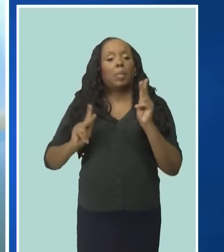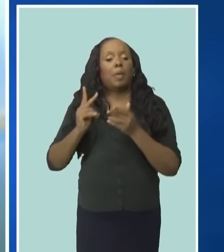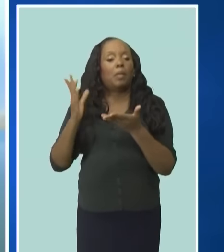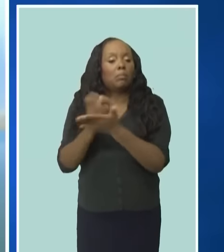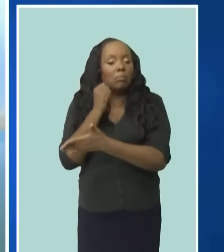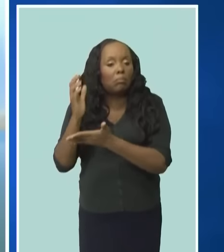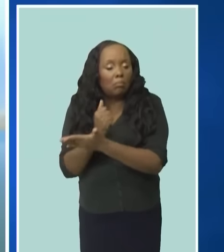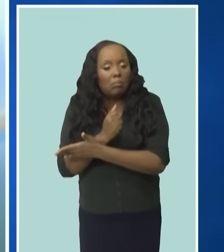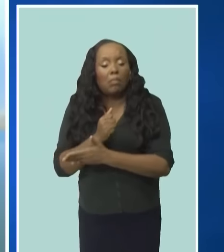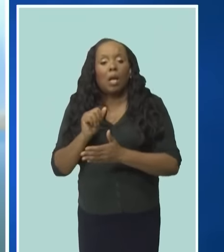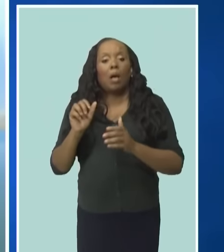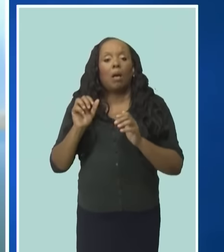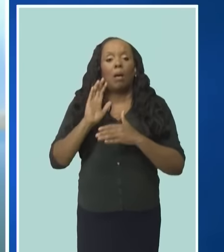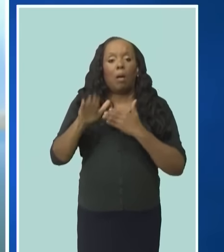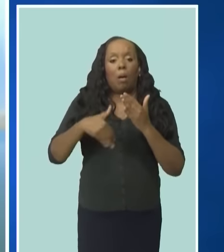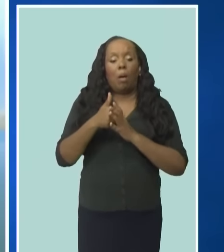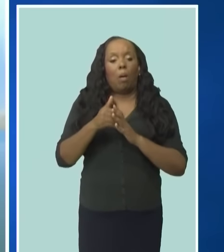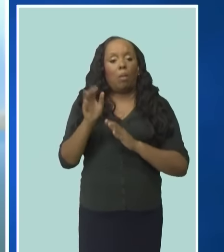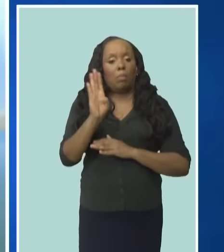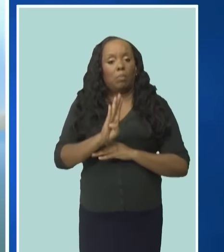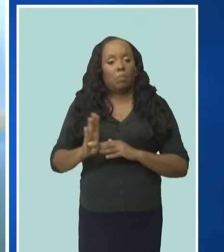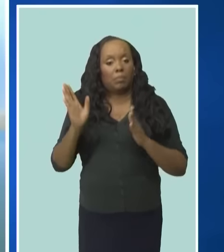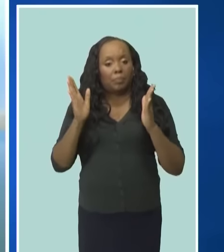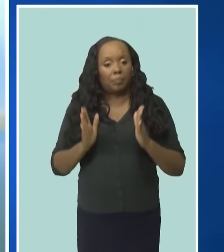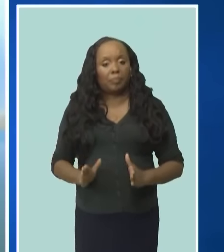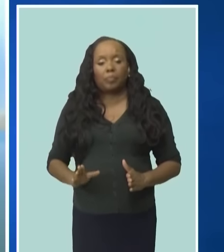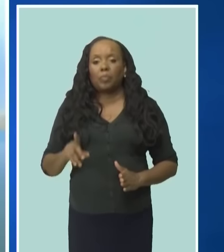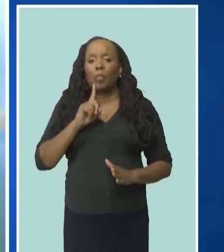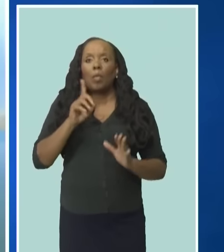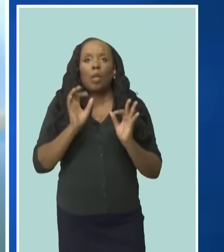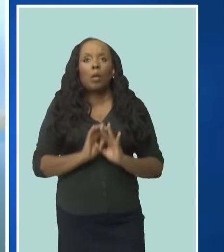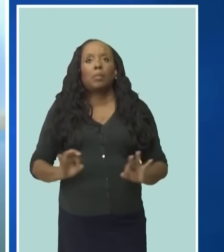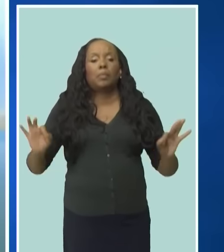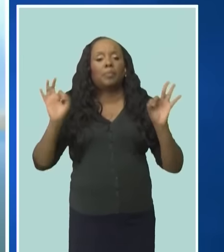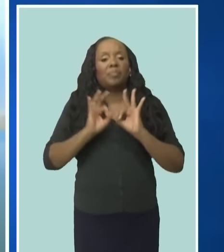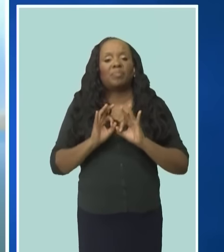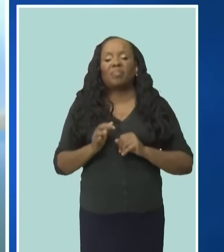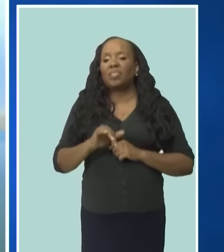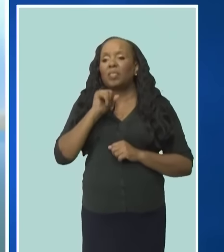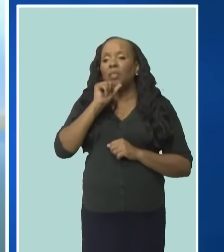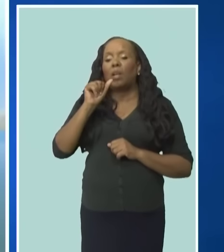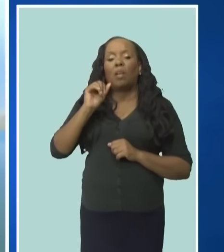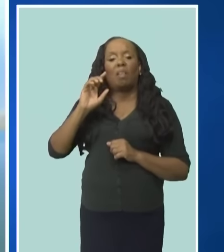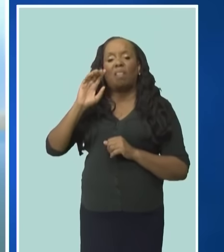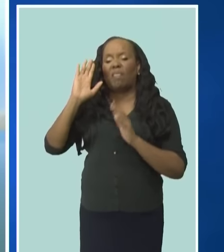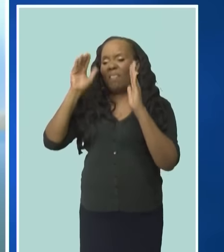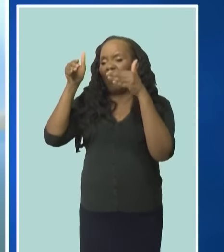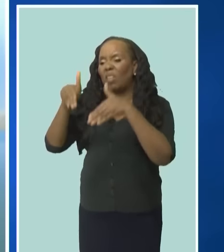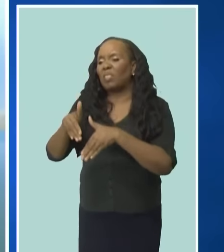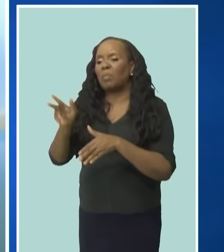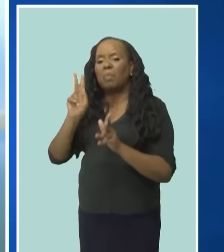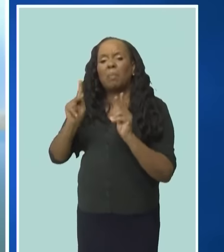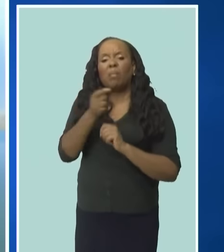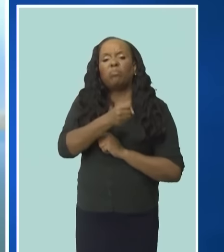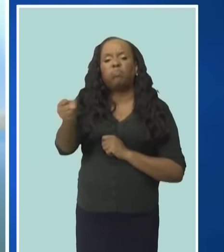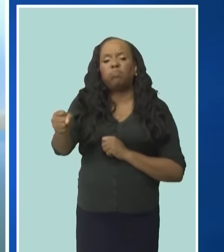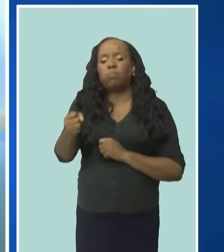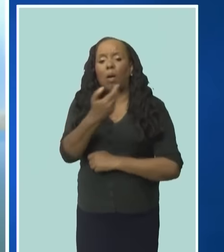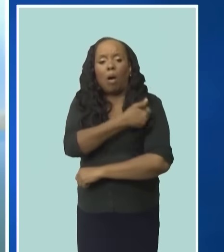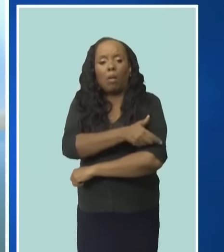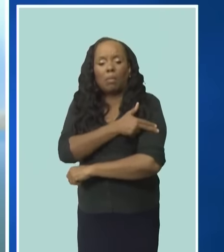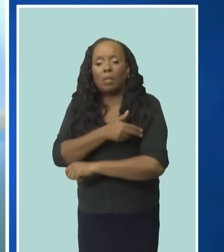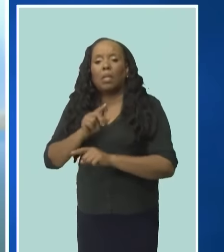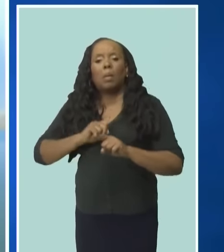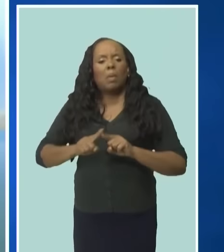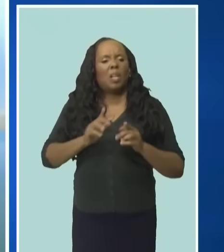Barbadians. A cornerstone of this reform is a pivotal shift from hospital-centric to community-based and prevention-oriented mental health